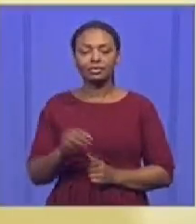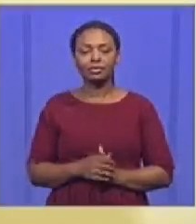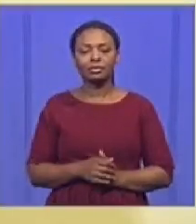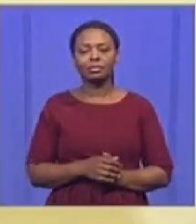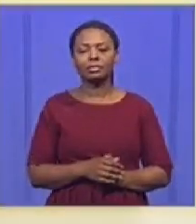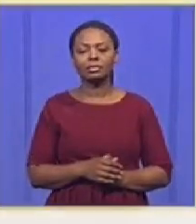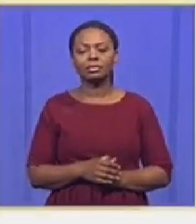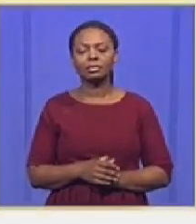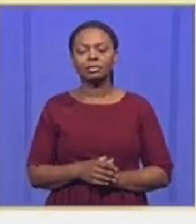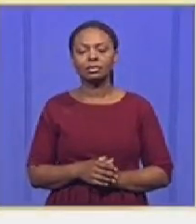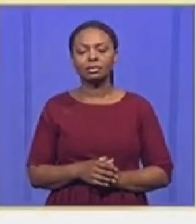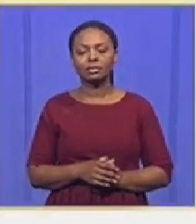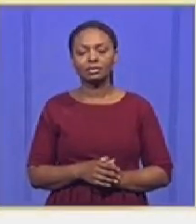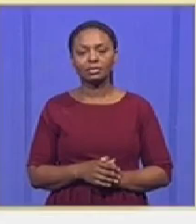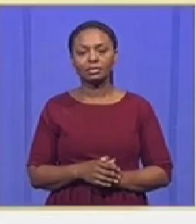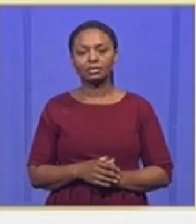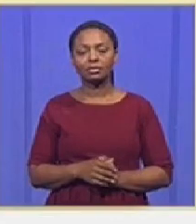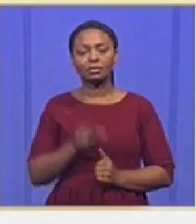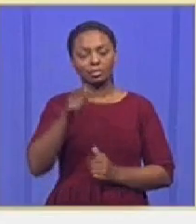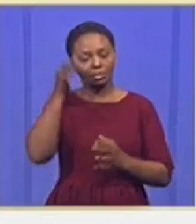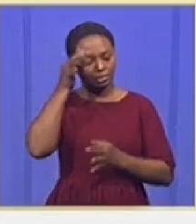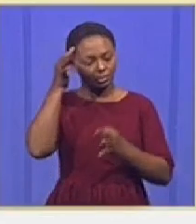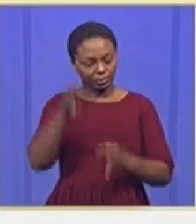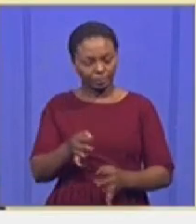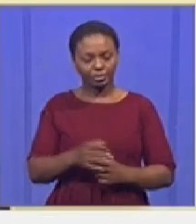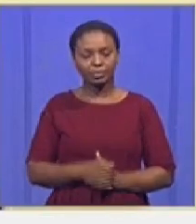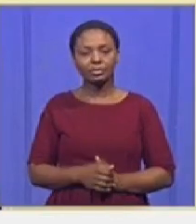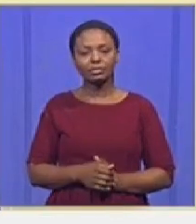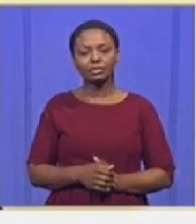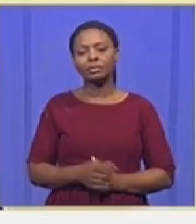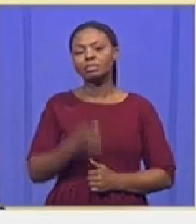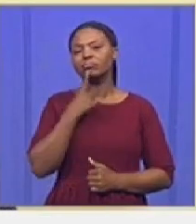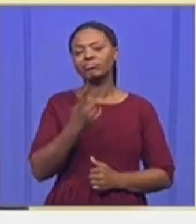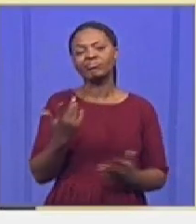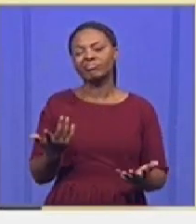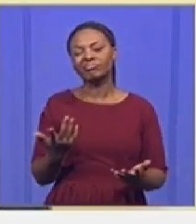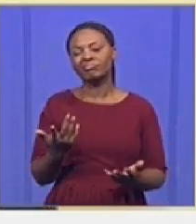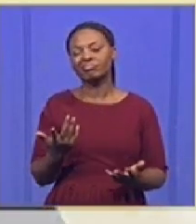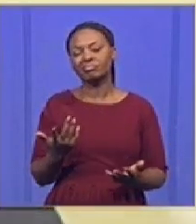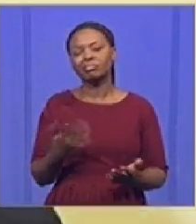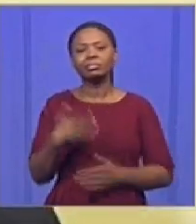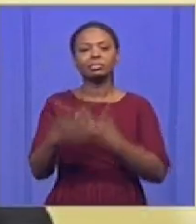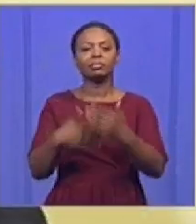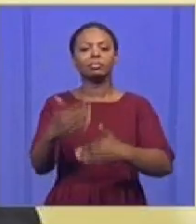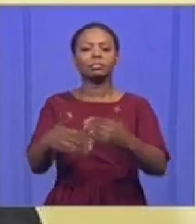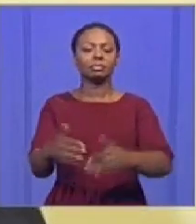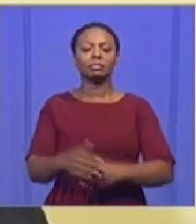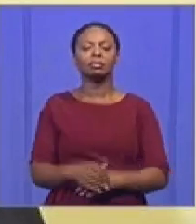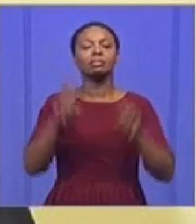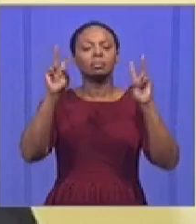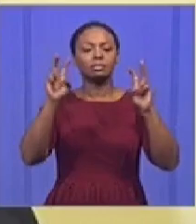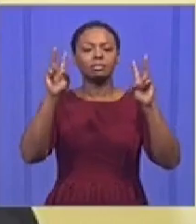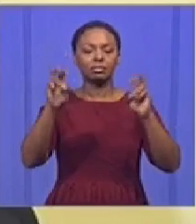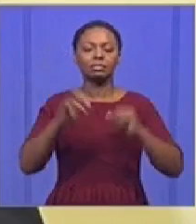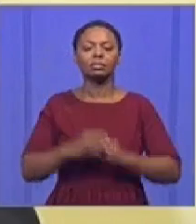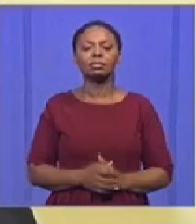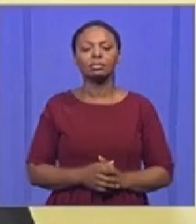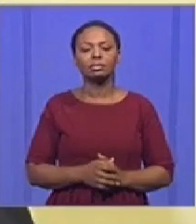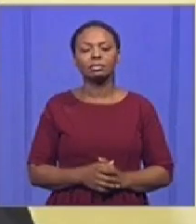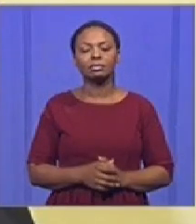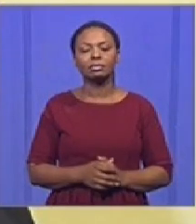judgment is what I will call, deals with what I will call a procedural matter